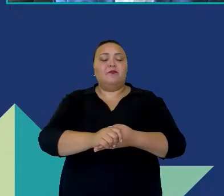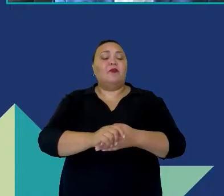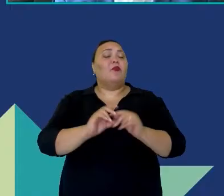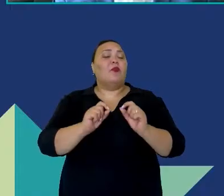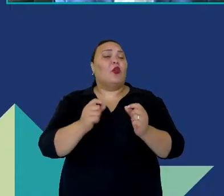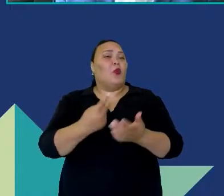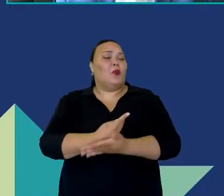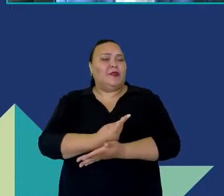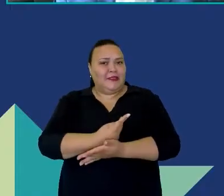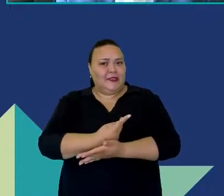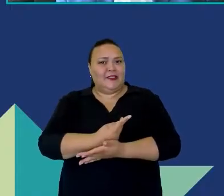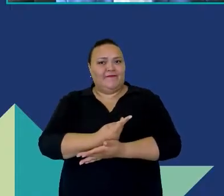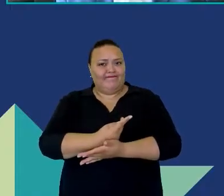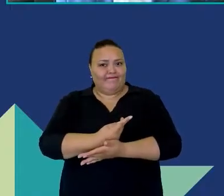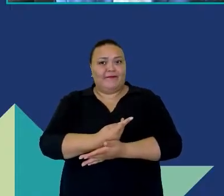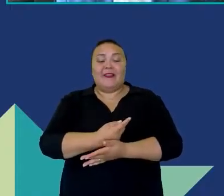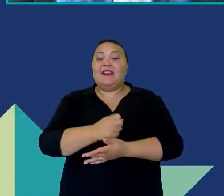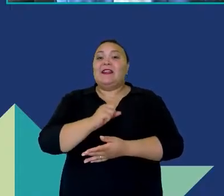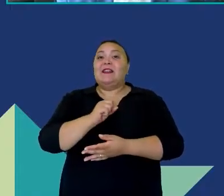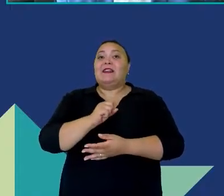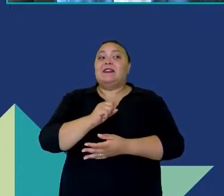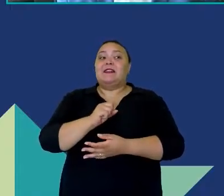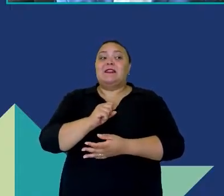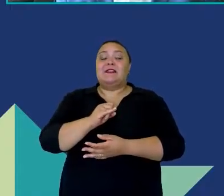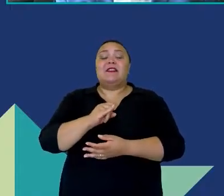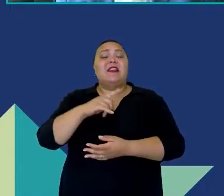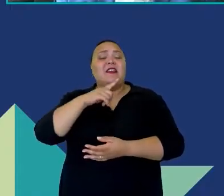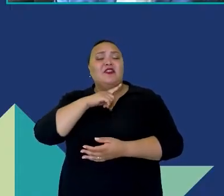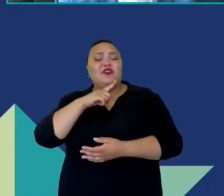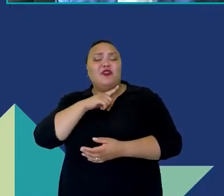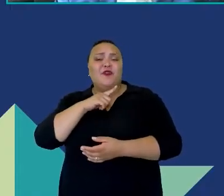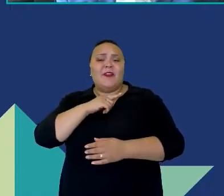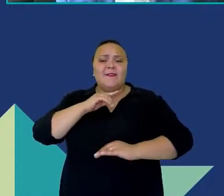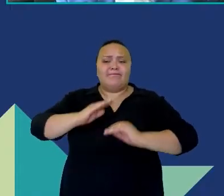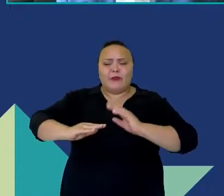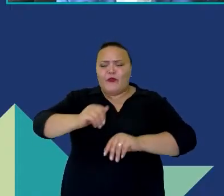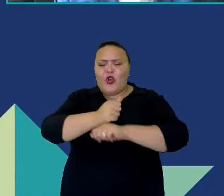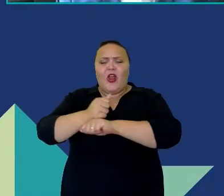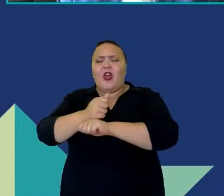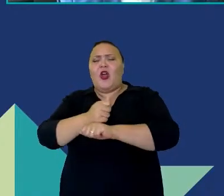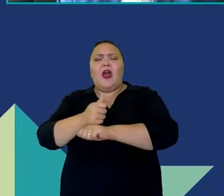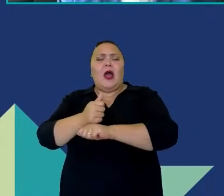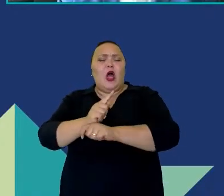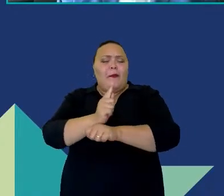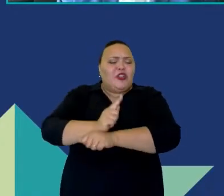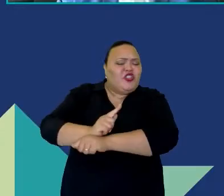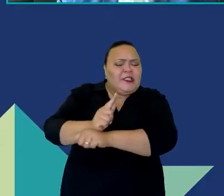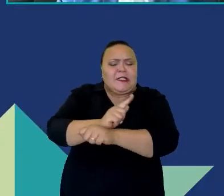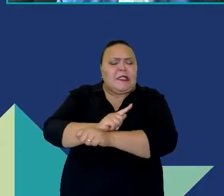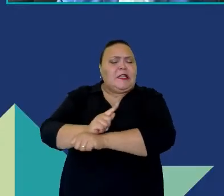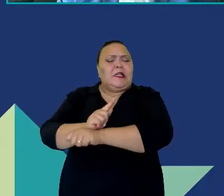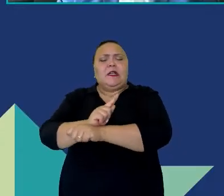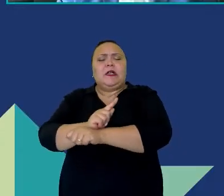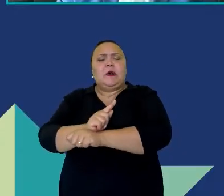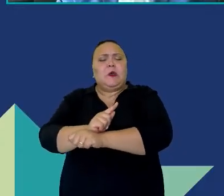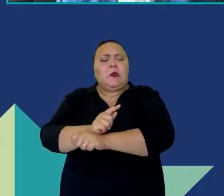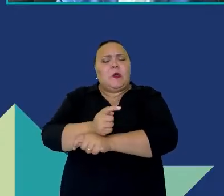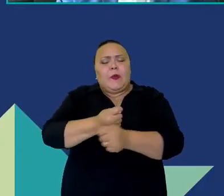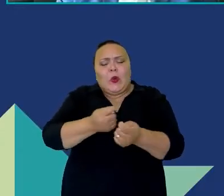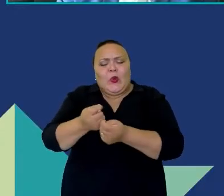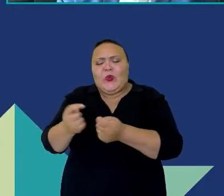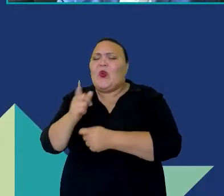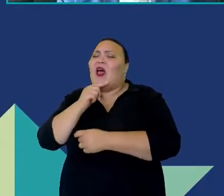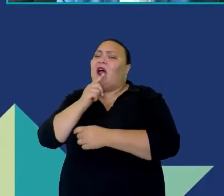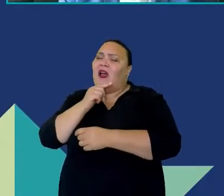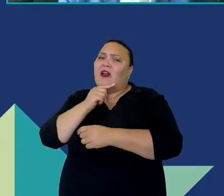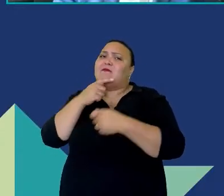managed the water and the phreatic surface better, maybe things would have been completely different.